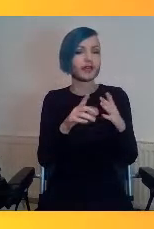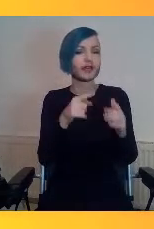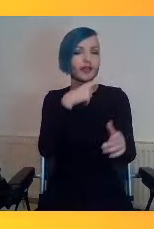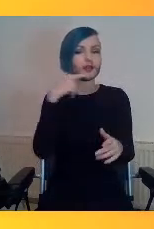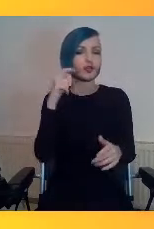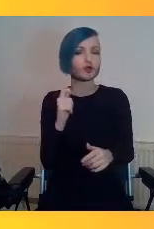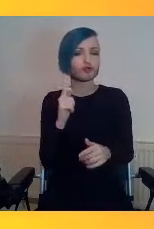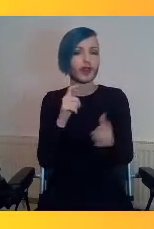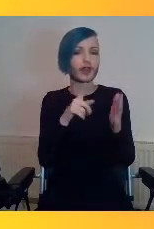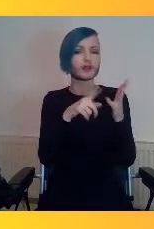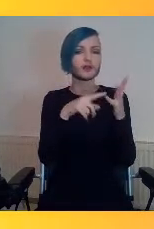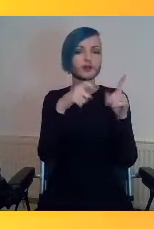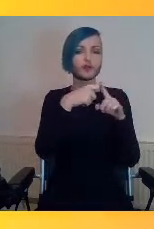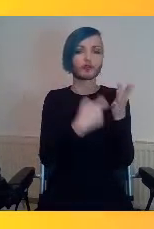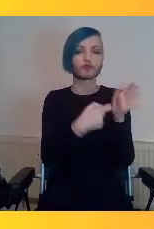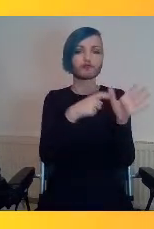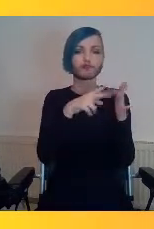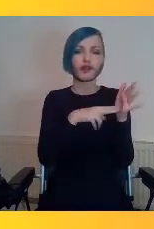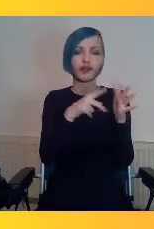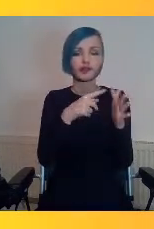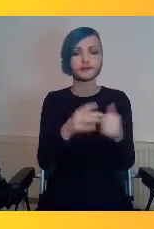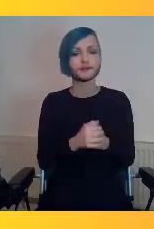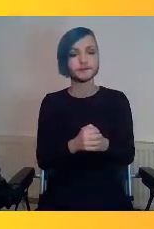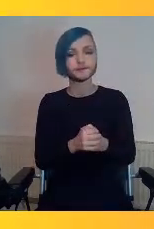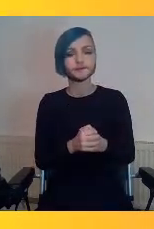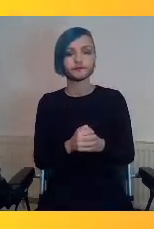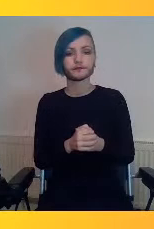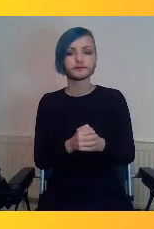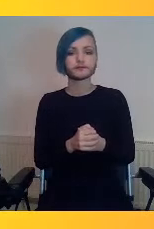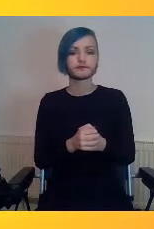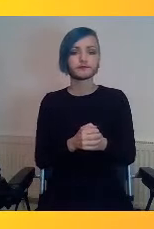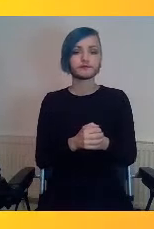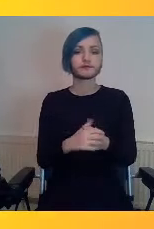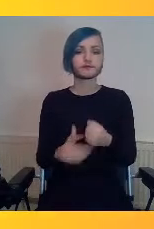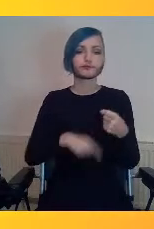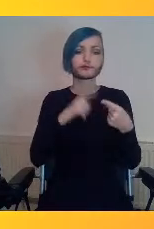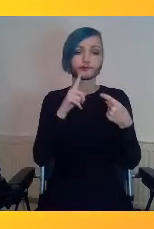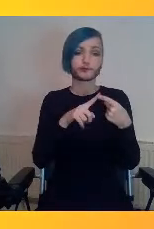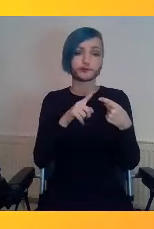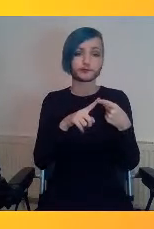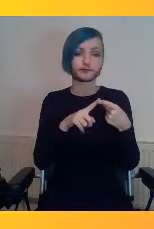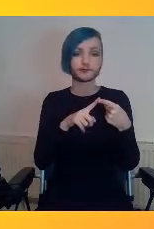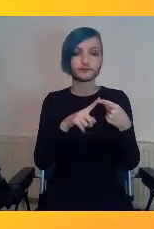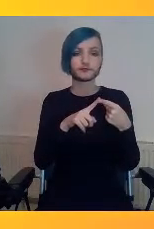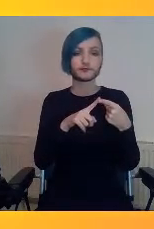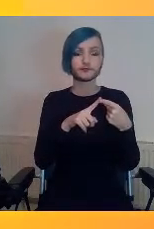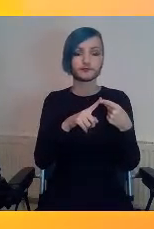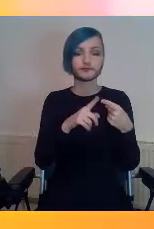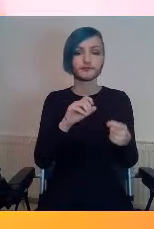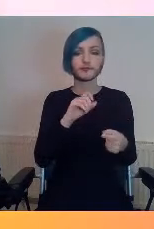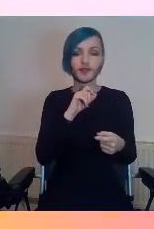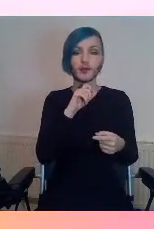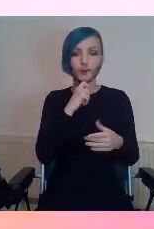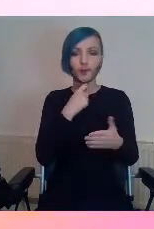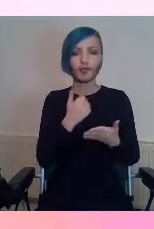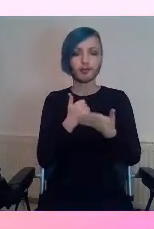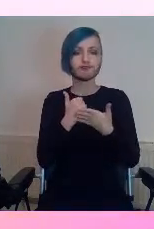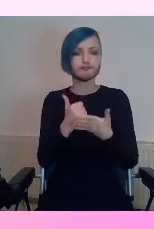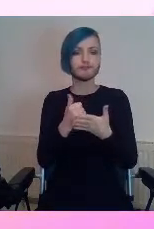Yes, first we will have action for Elżbieta for support,